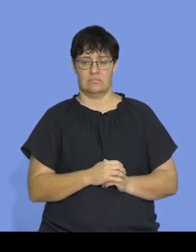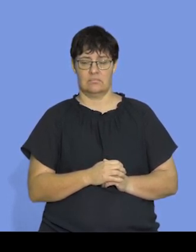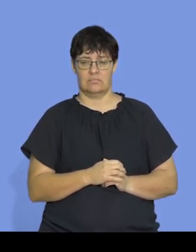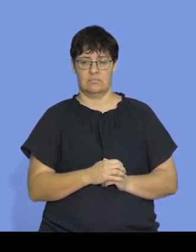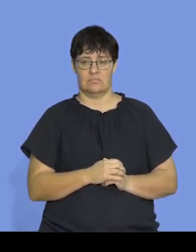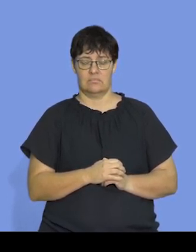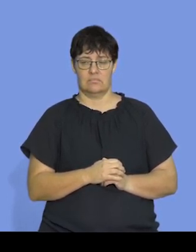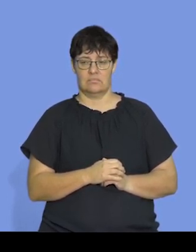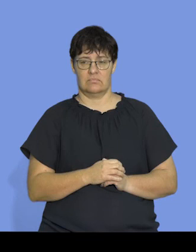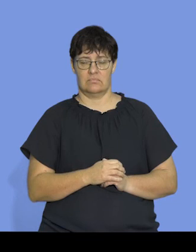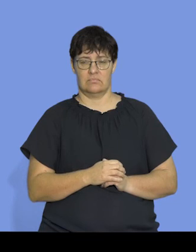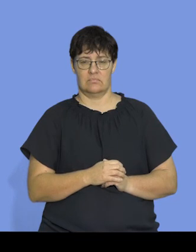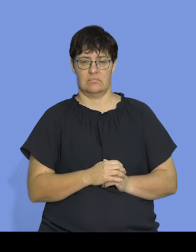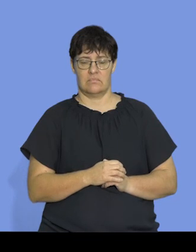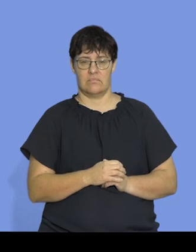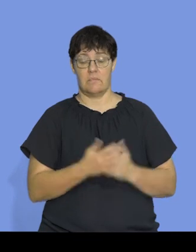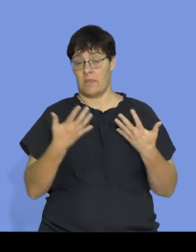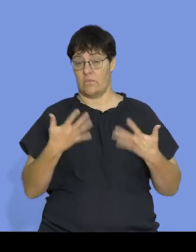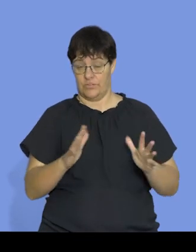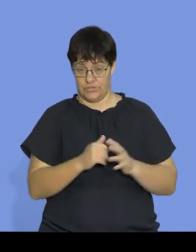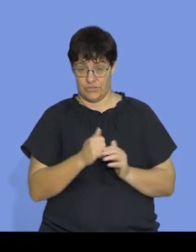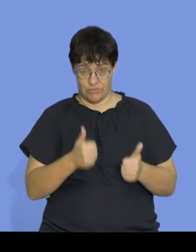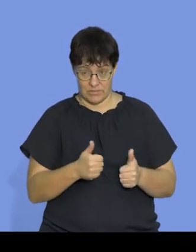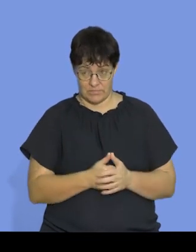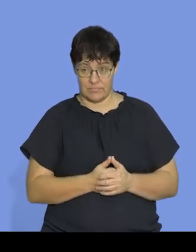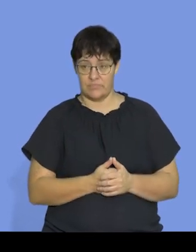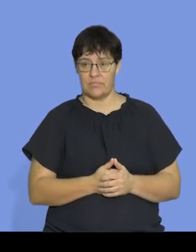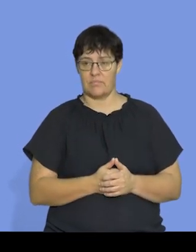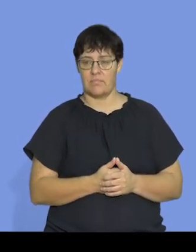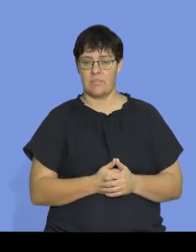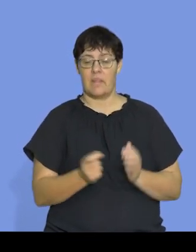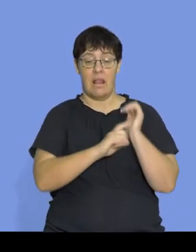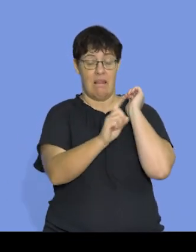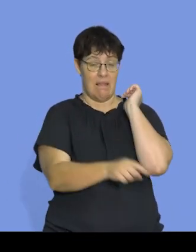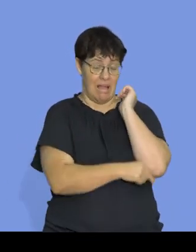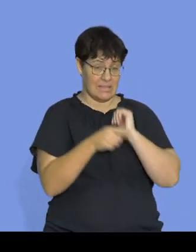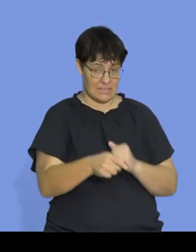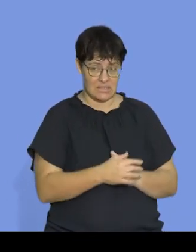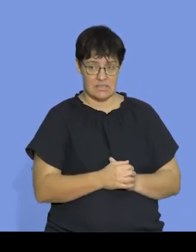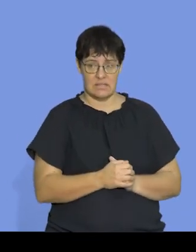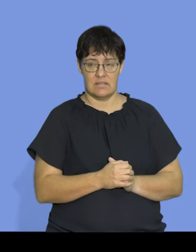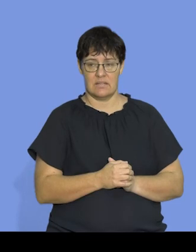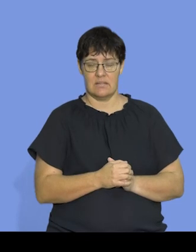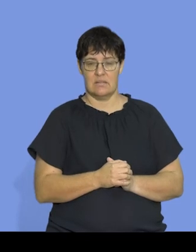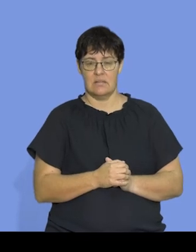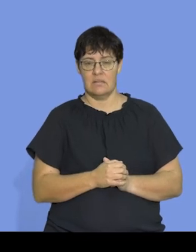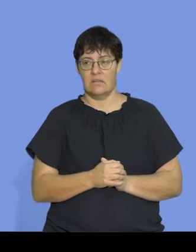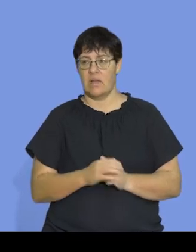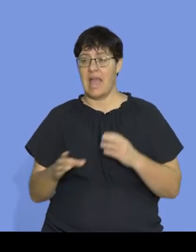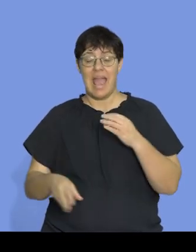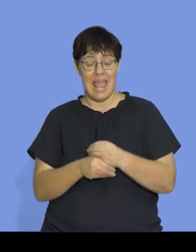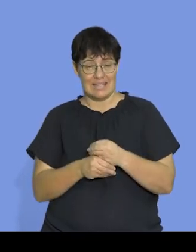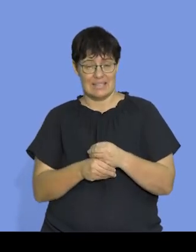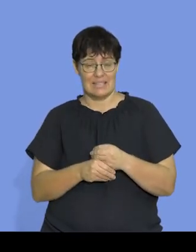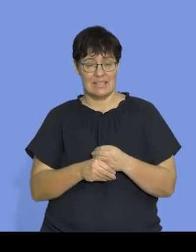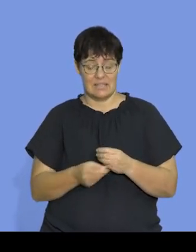exothermic reaction. Right. And then last but not least, if we are to add a catalyst to this